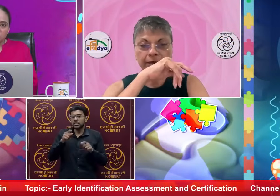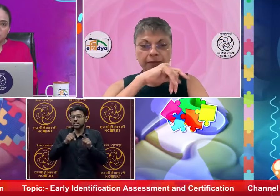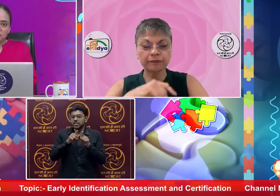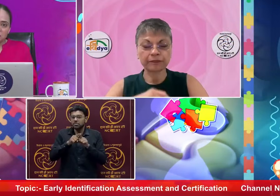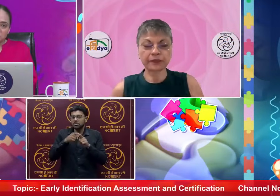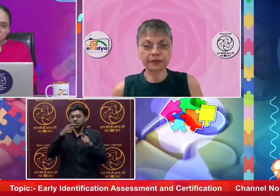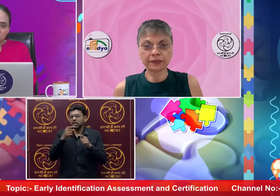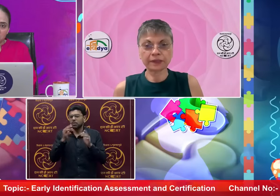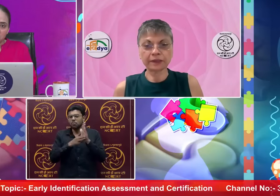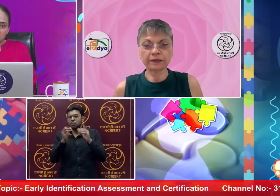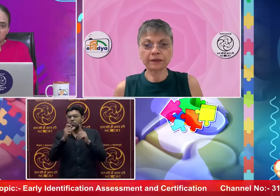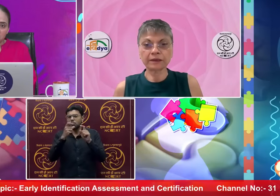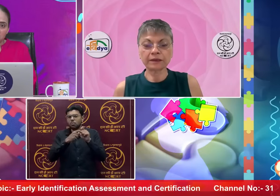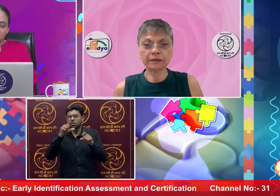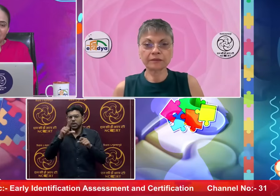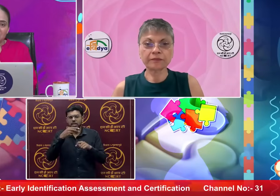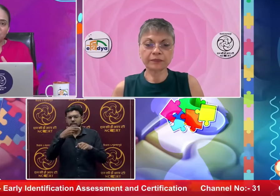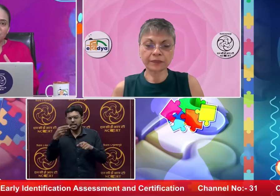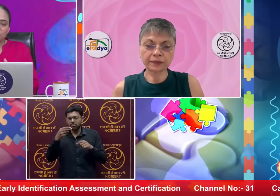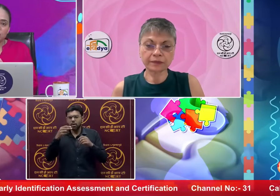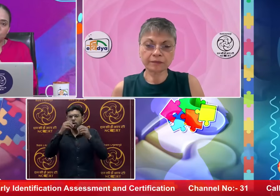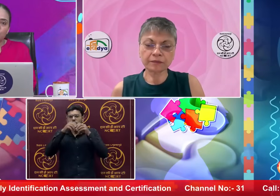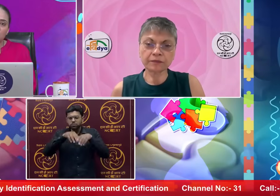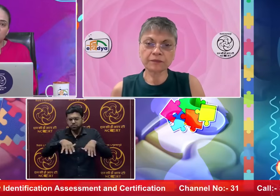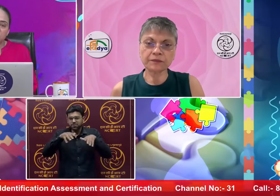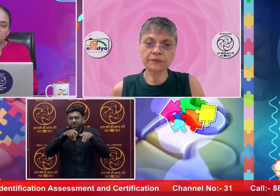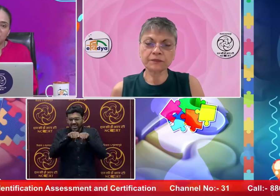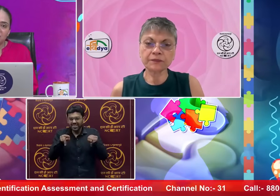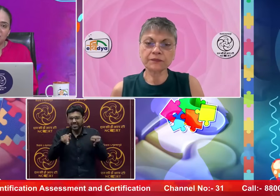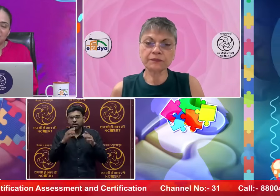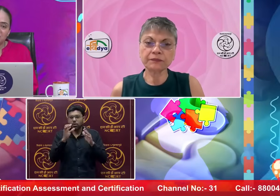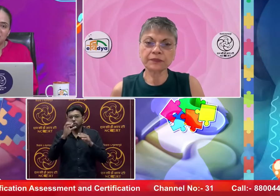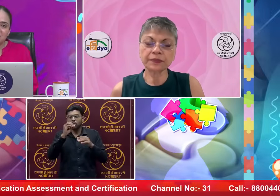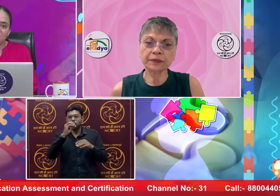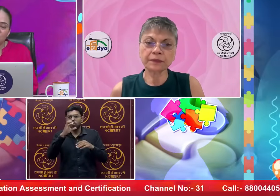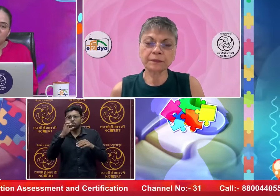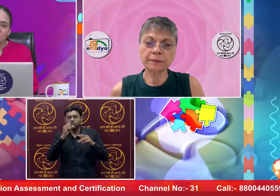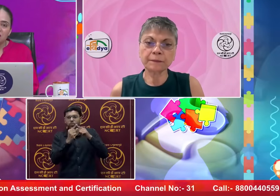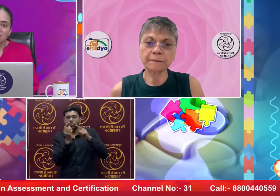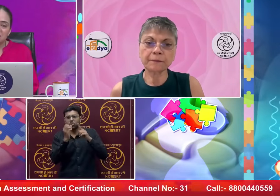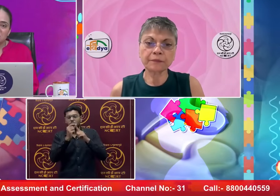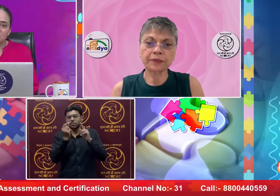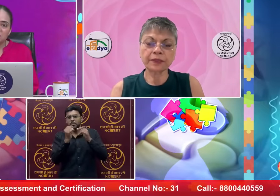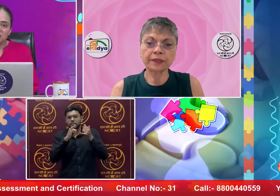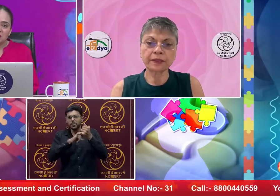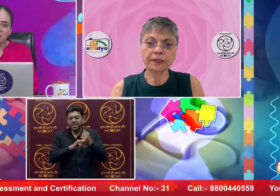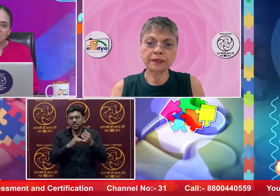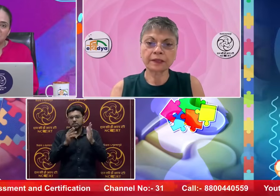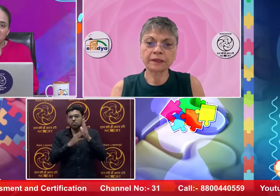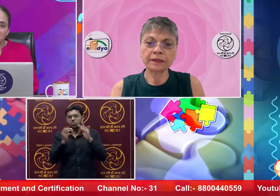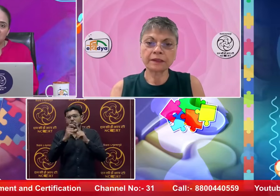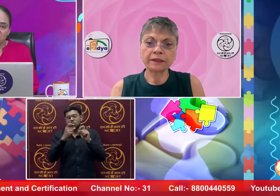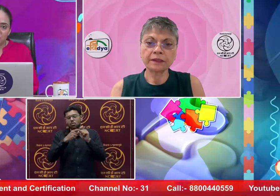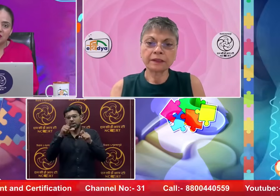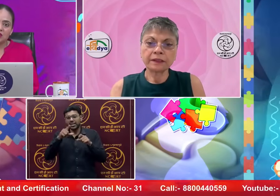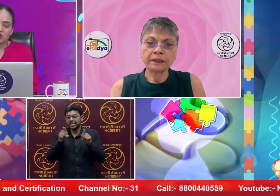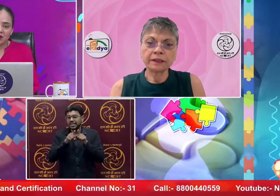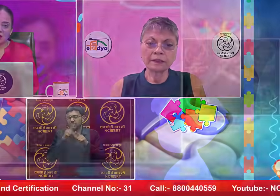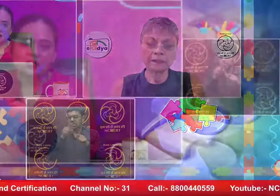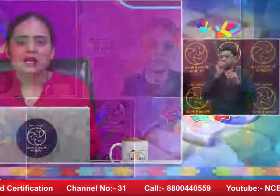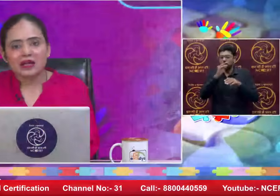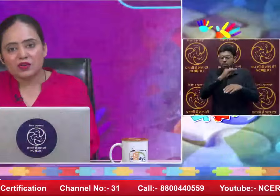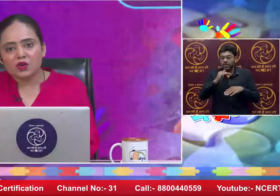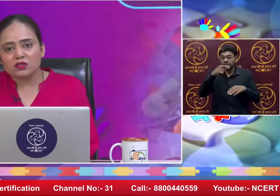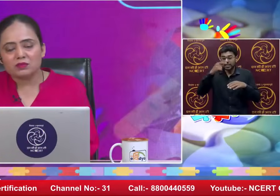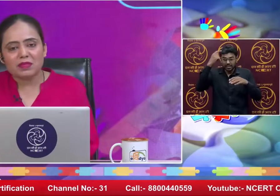called octopus model. I think we all should know about it so that we can understand how that sensory processing is taking place differently in a